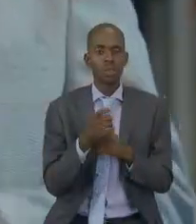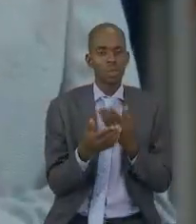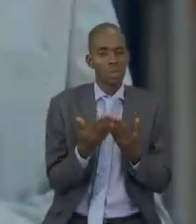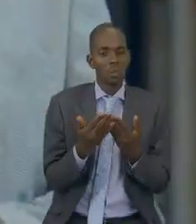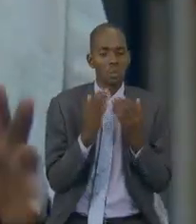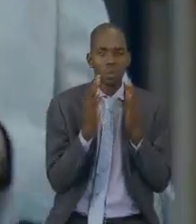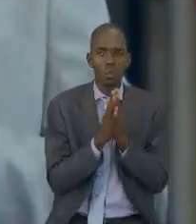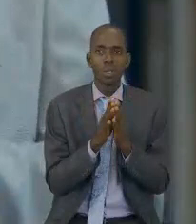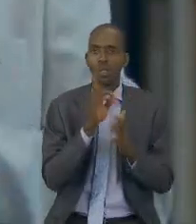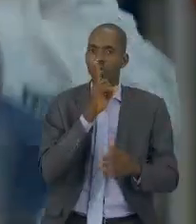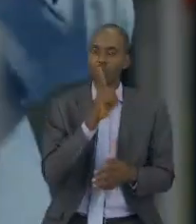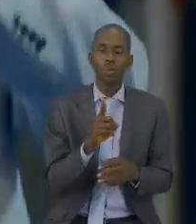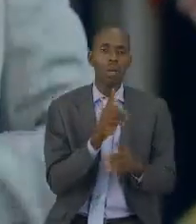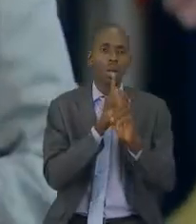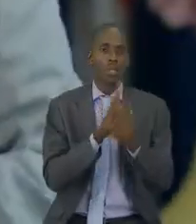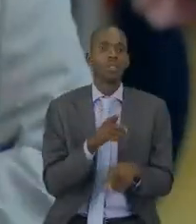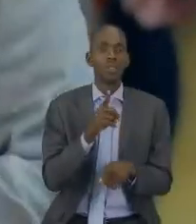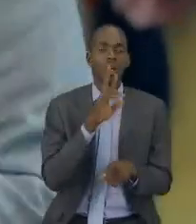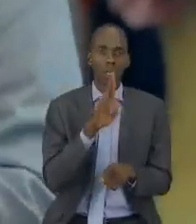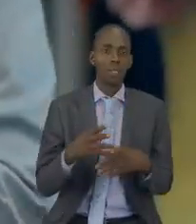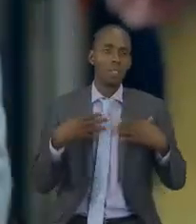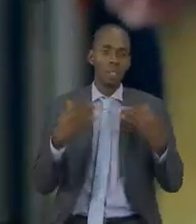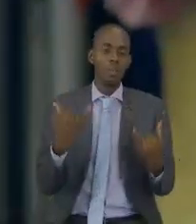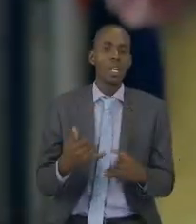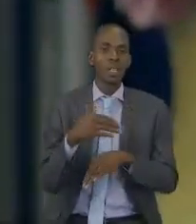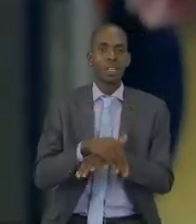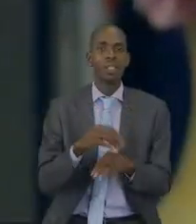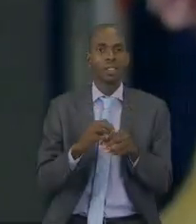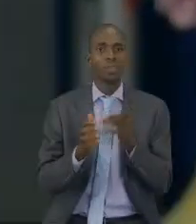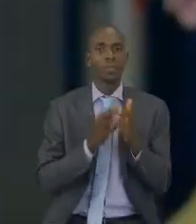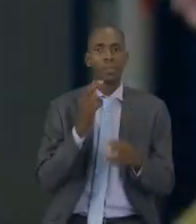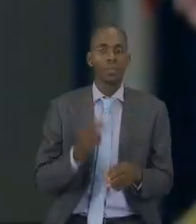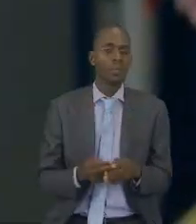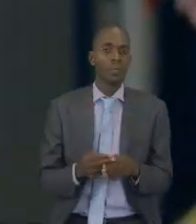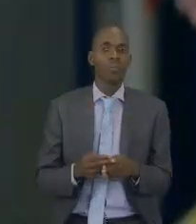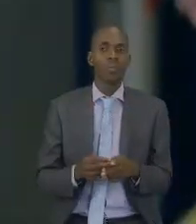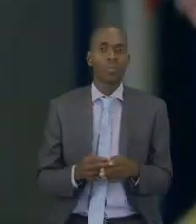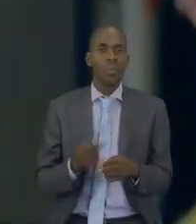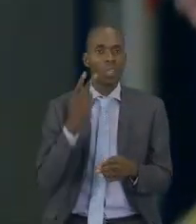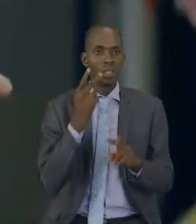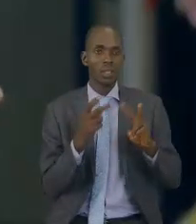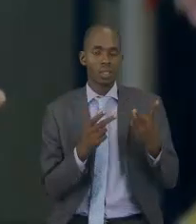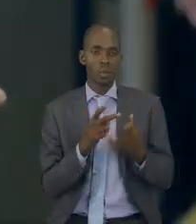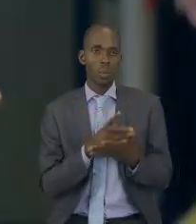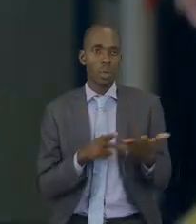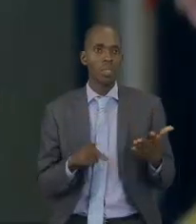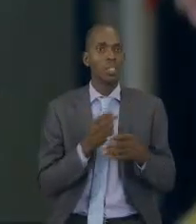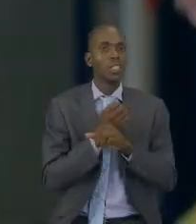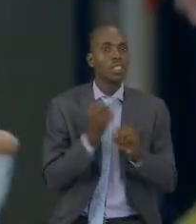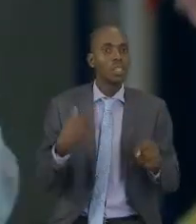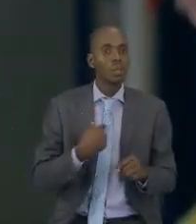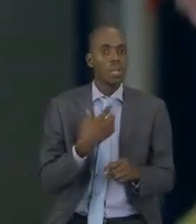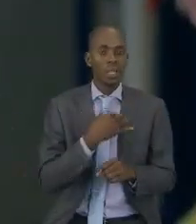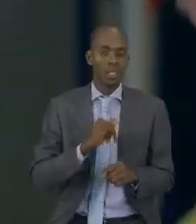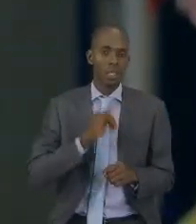prayer, sure answer, you are healed tonight. Lord, second part there, save me and I